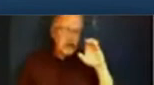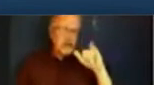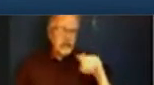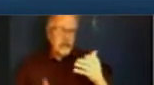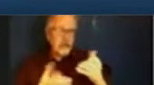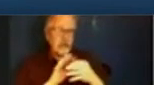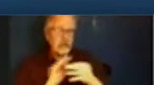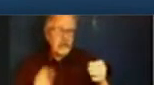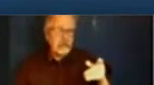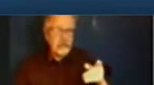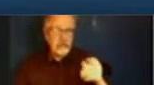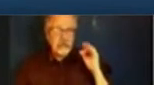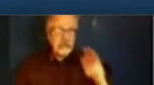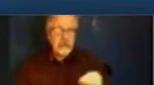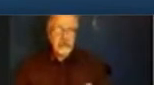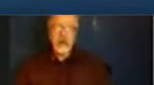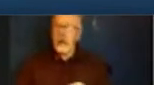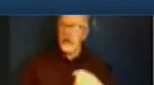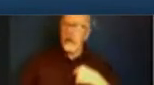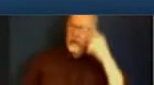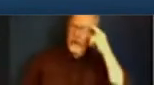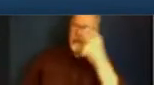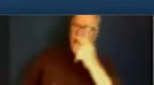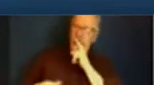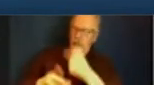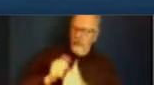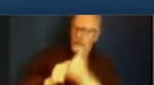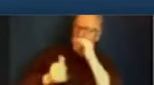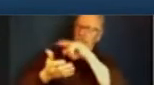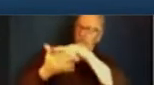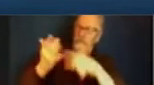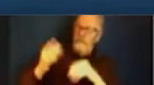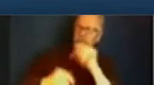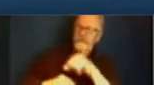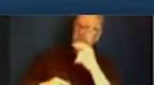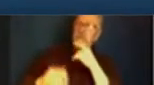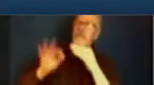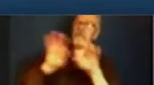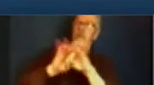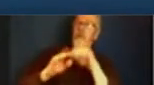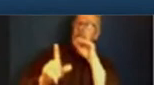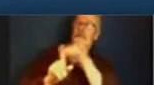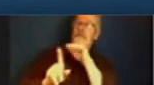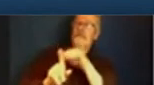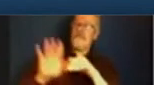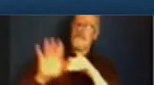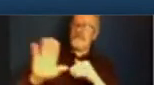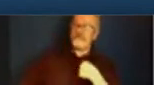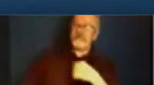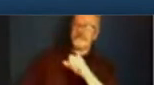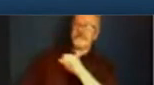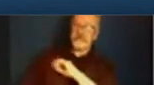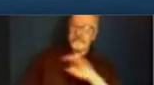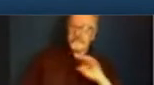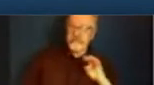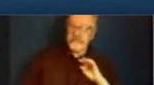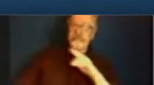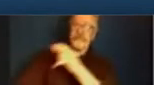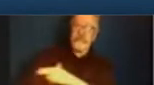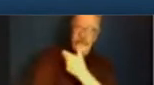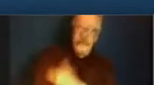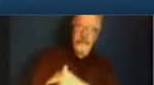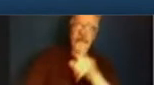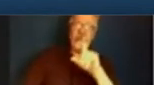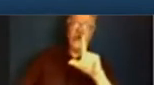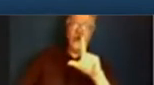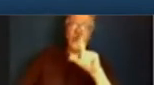other reminder is we do have the staff available to hospitals, long-term care facilities, through